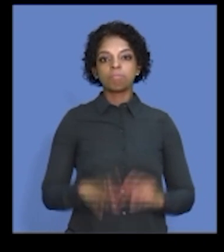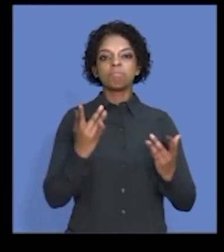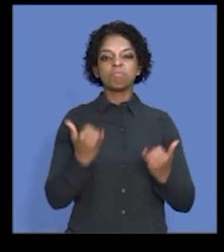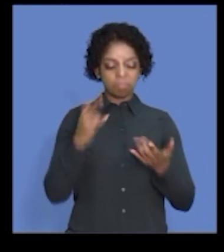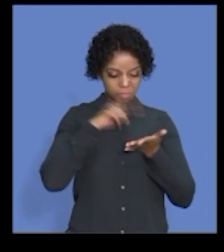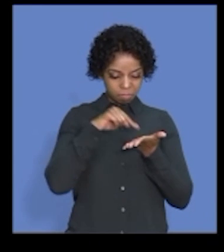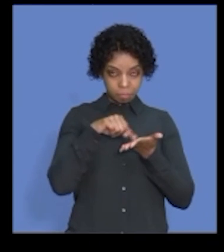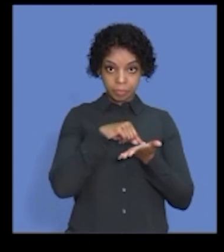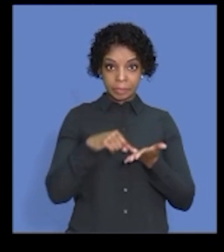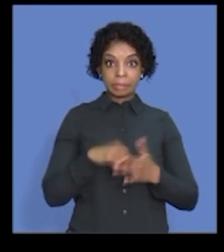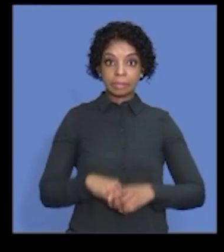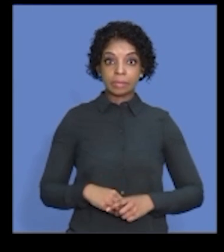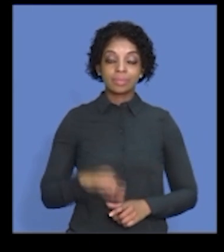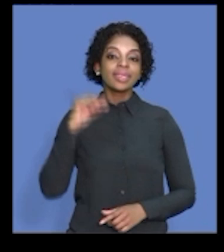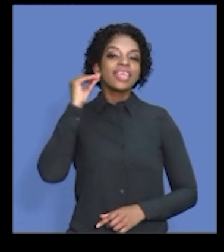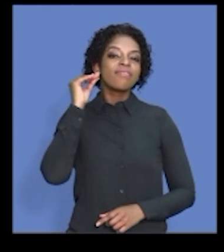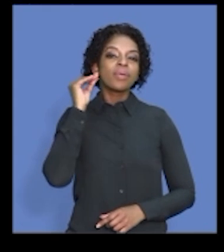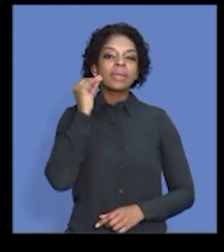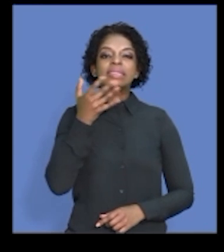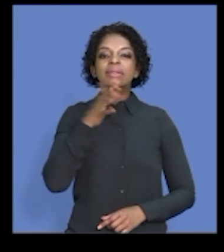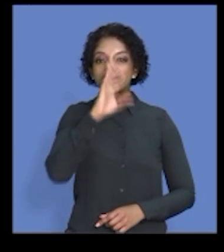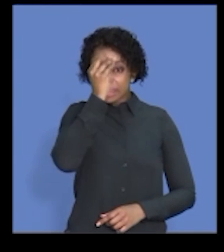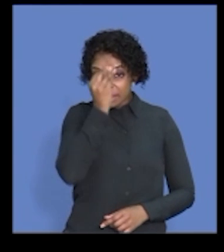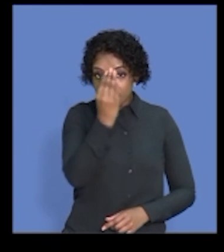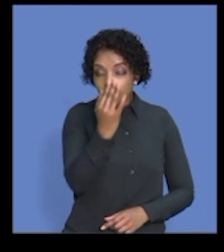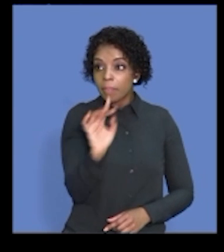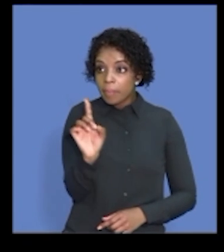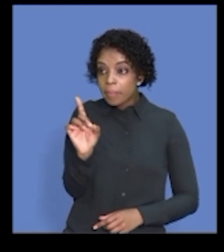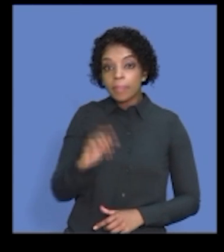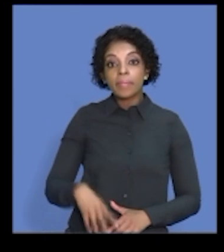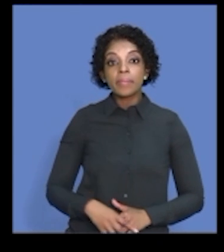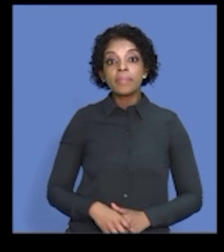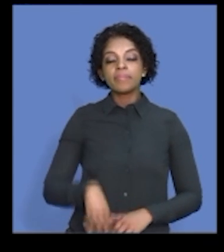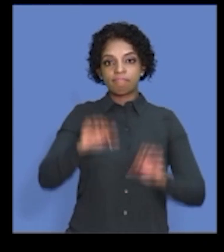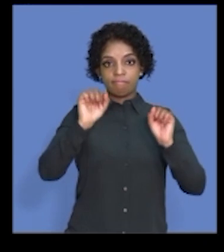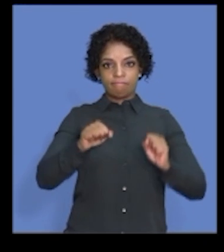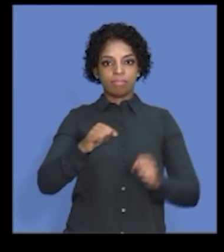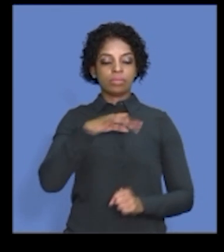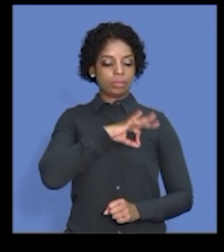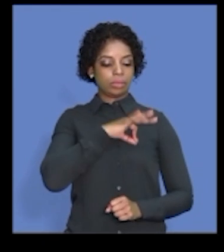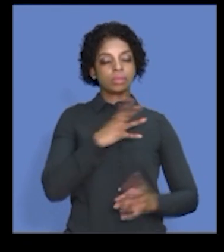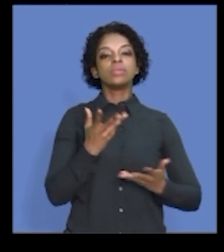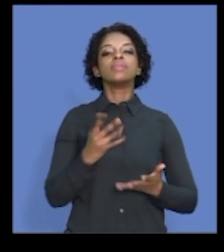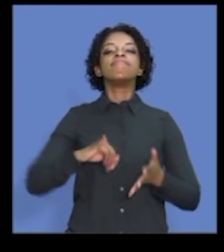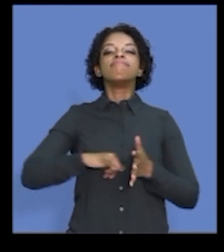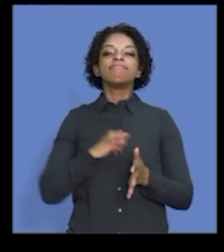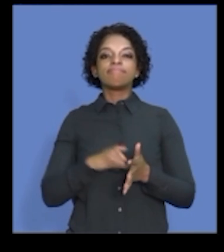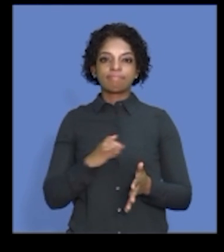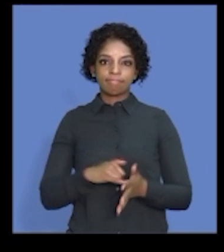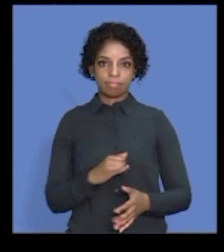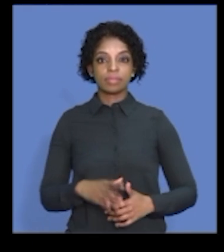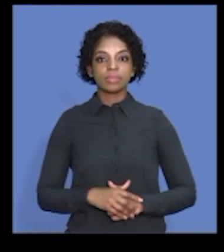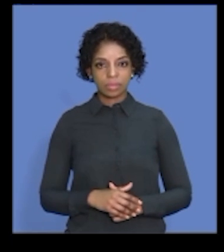entry. Let's go right into it. This is the information you are given. Here's your salaries journal. You are told that that is your